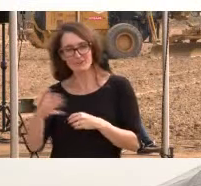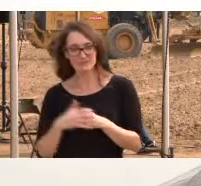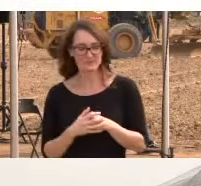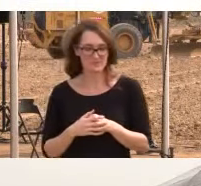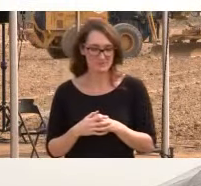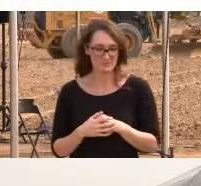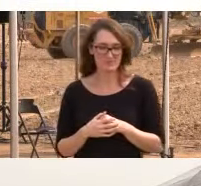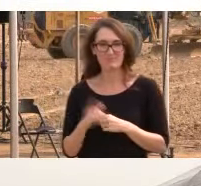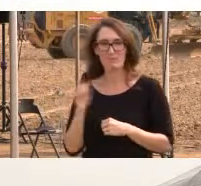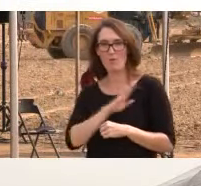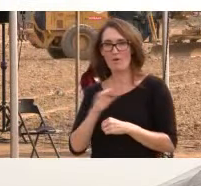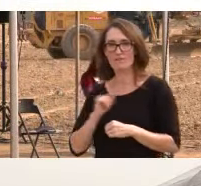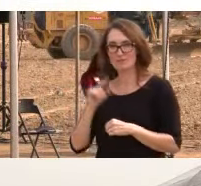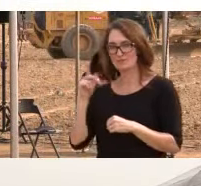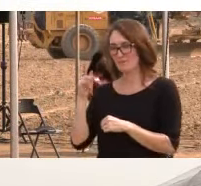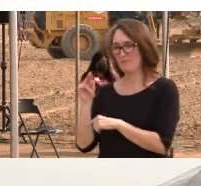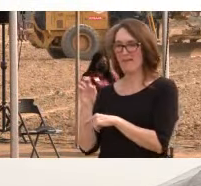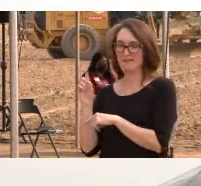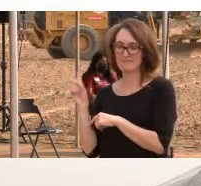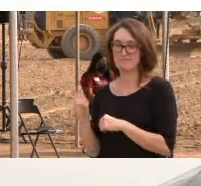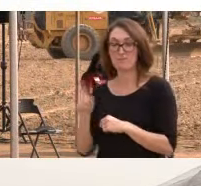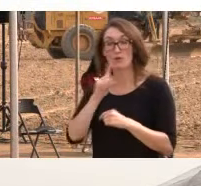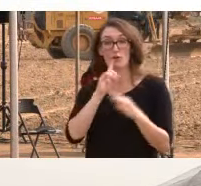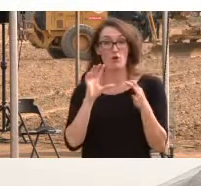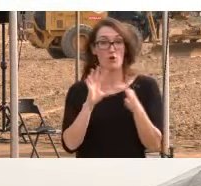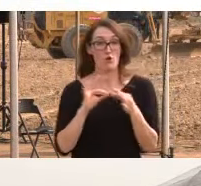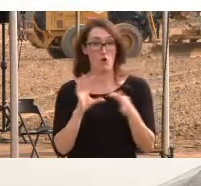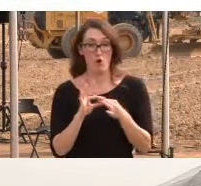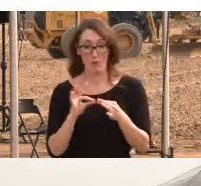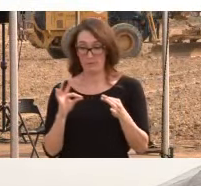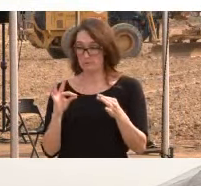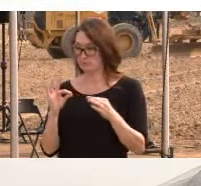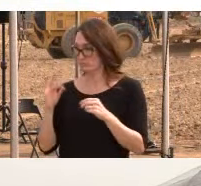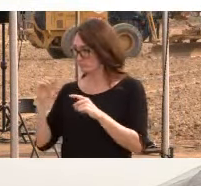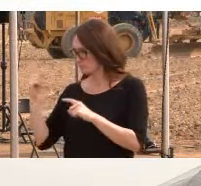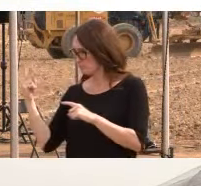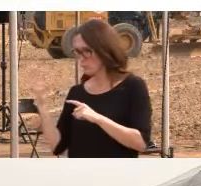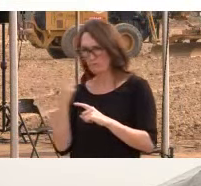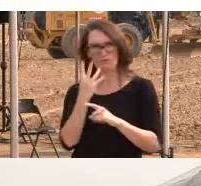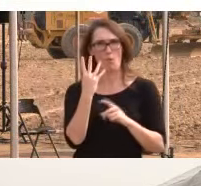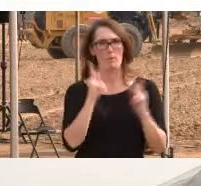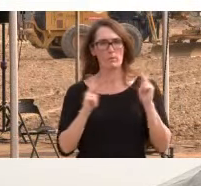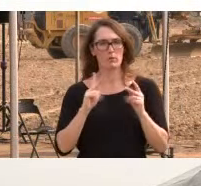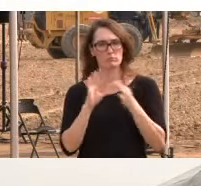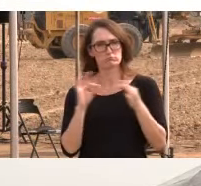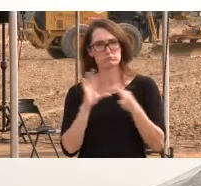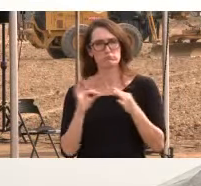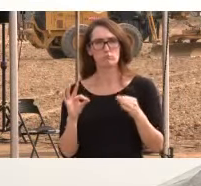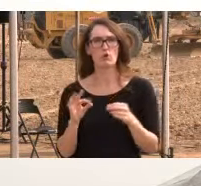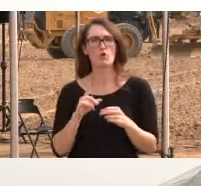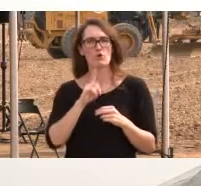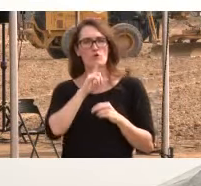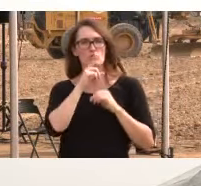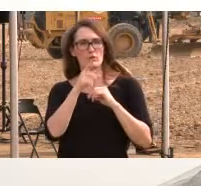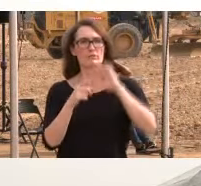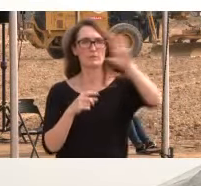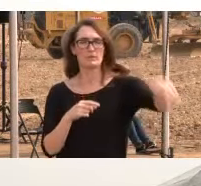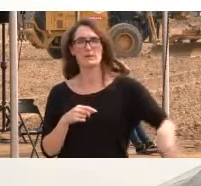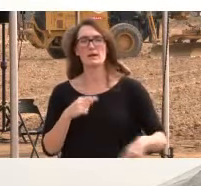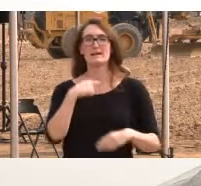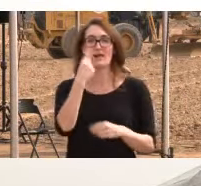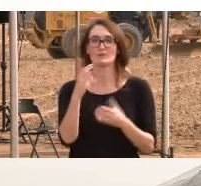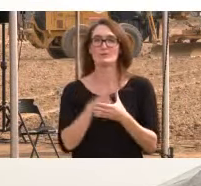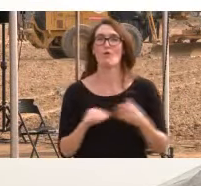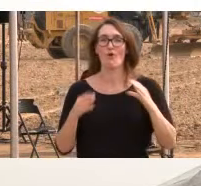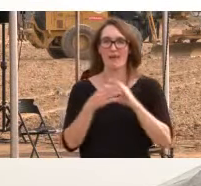Trustee Payne, the comments that were made here today by the four of you really told a story